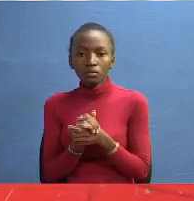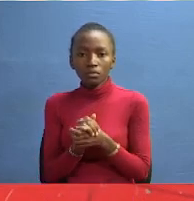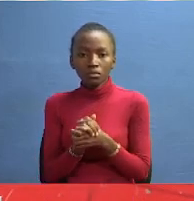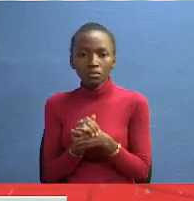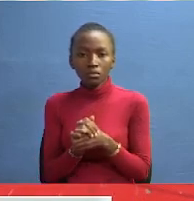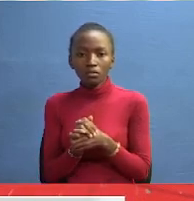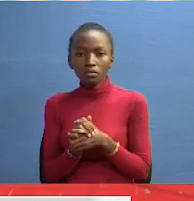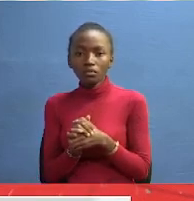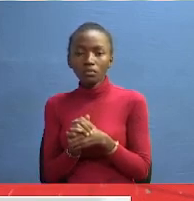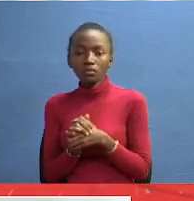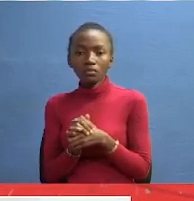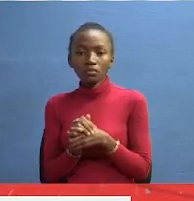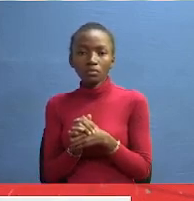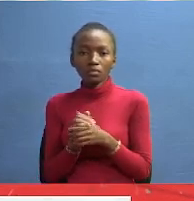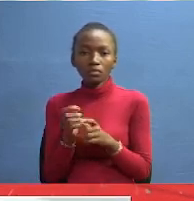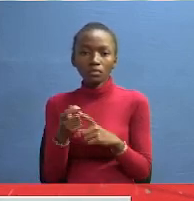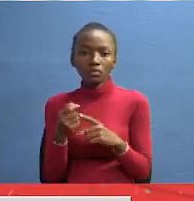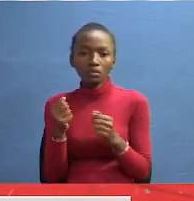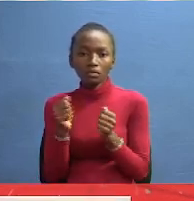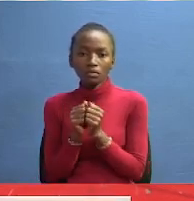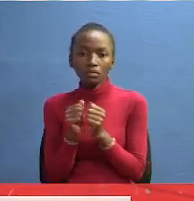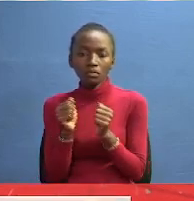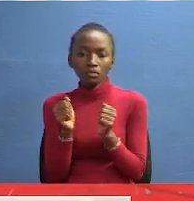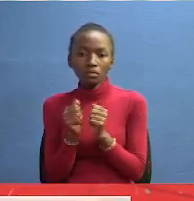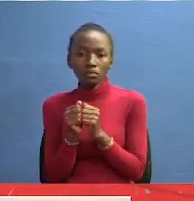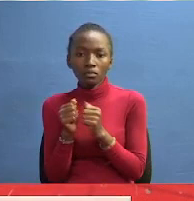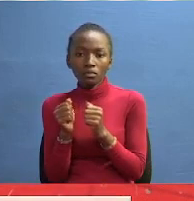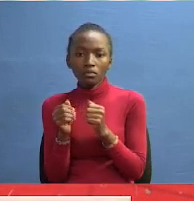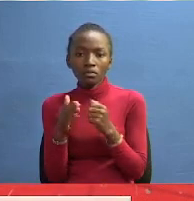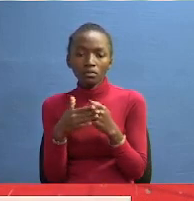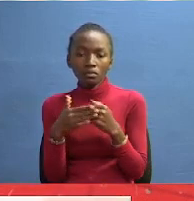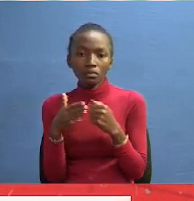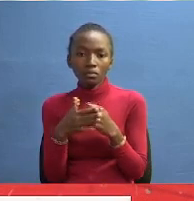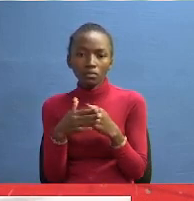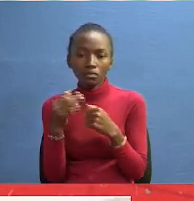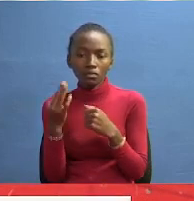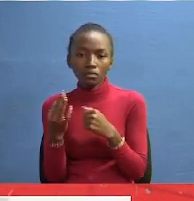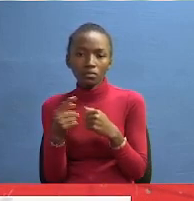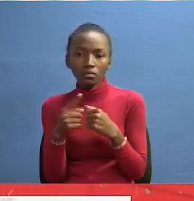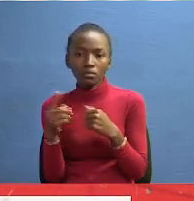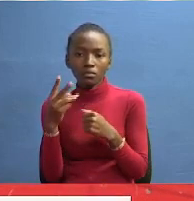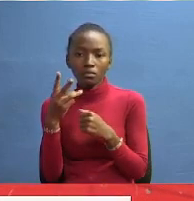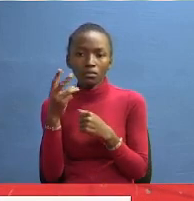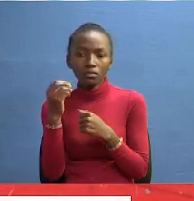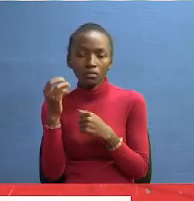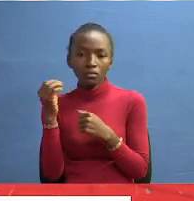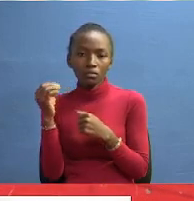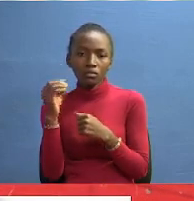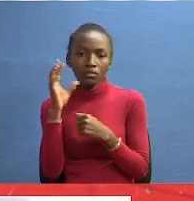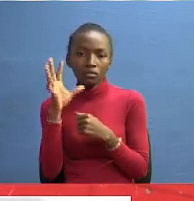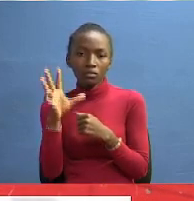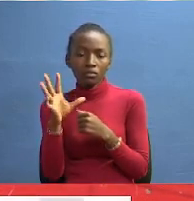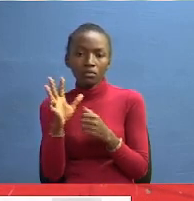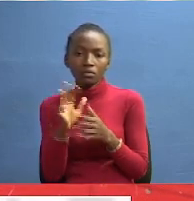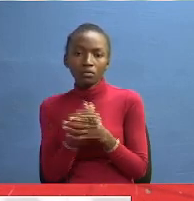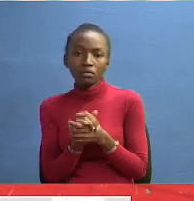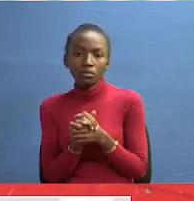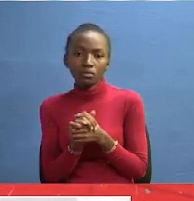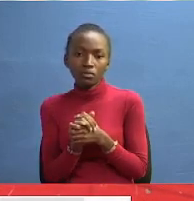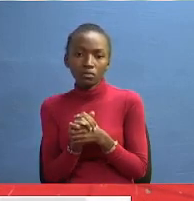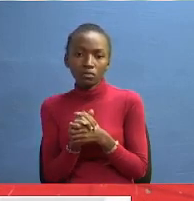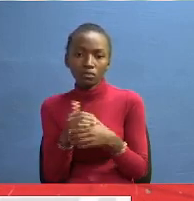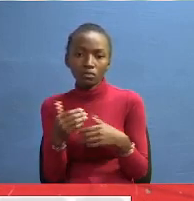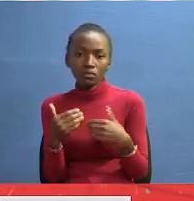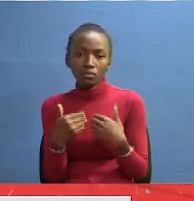we see that there was something substantial courtesy of all those members having been allowed to have a roundtable meeting where